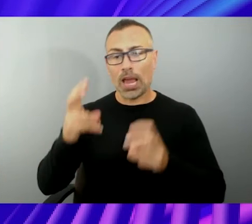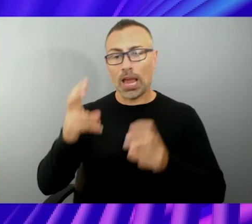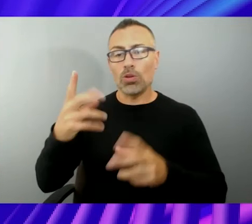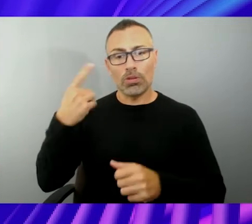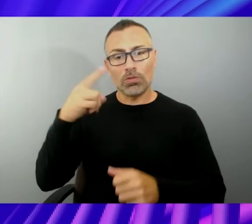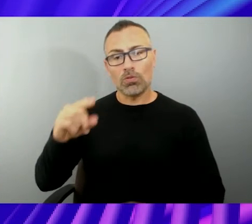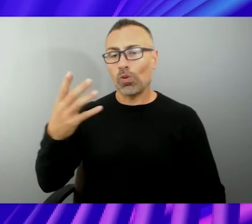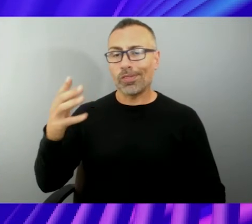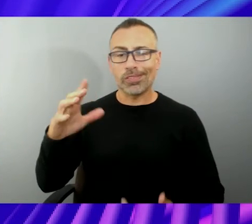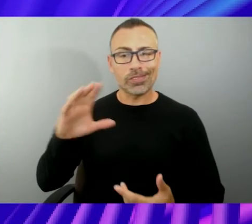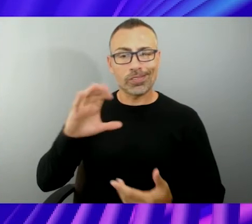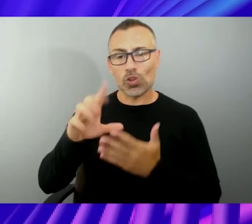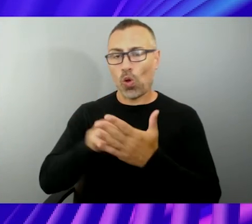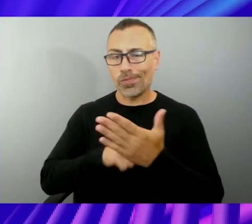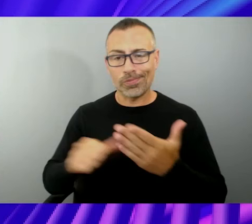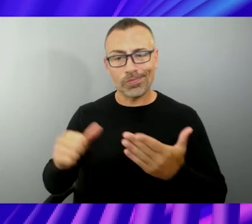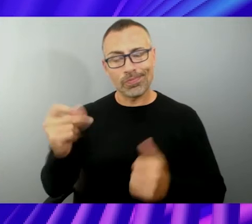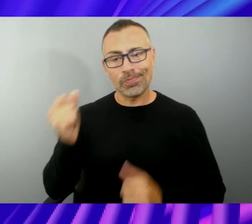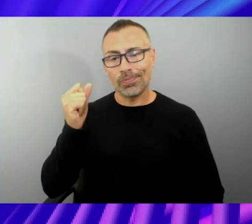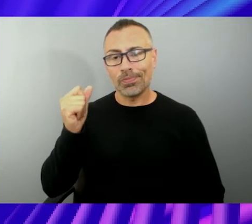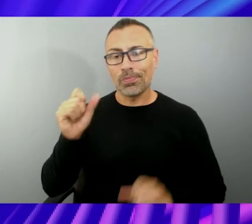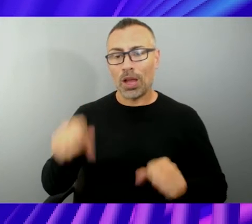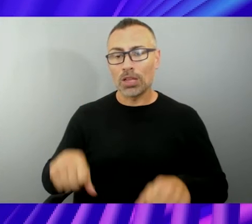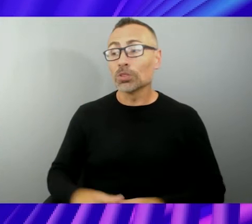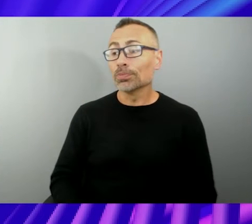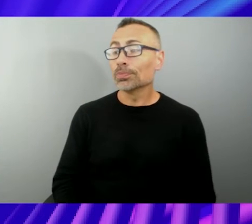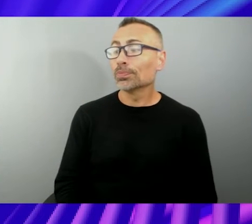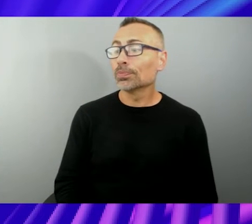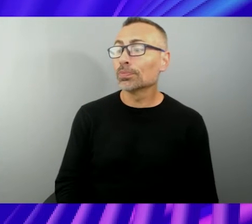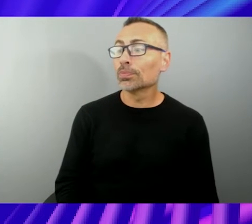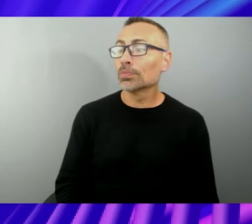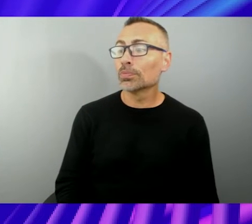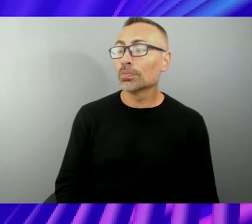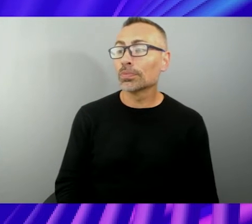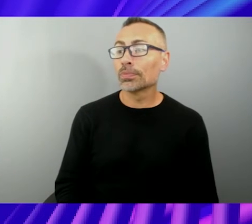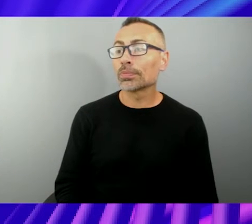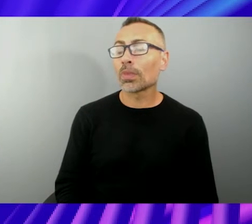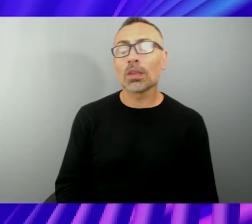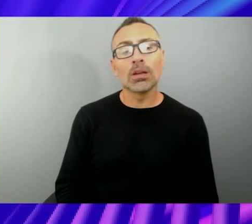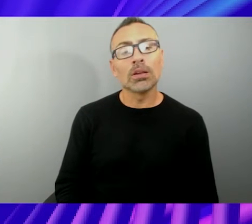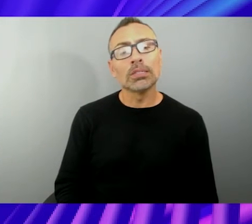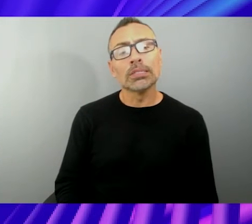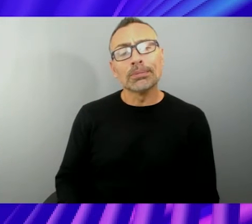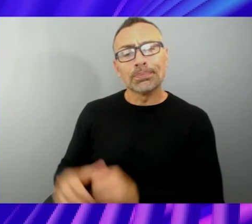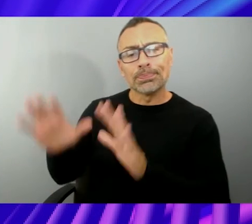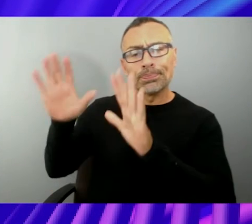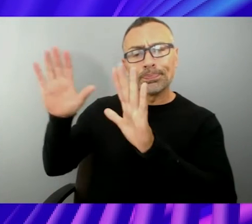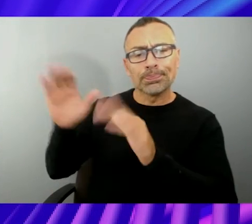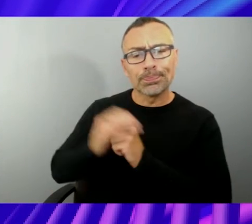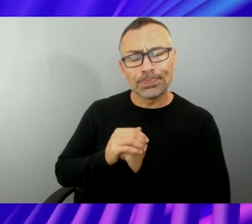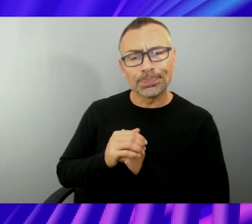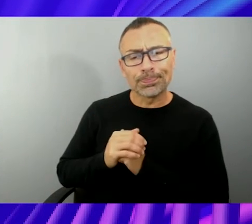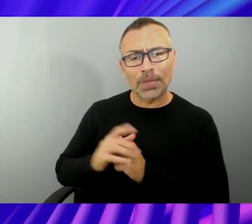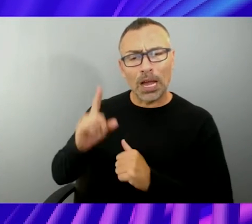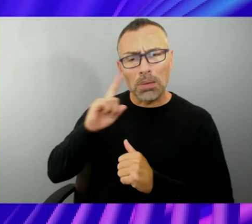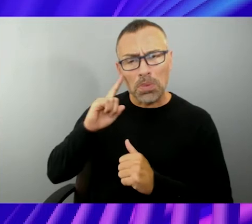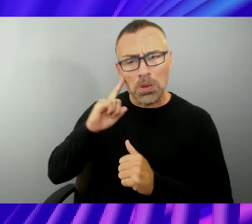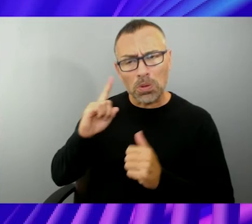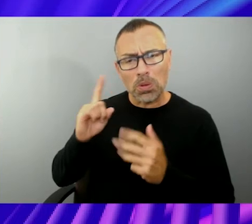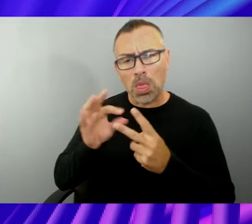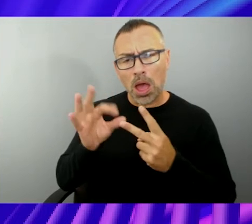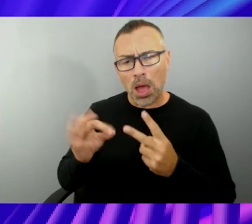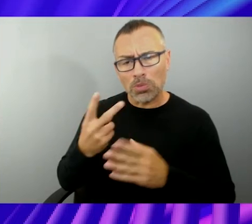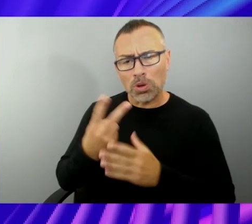Yeah. No, that's great. So I've been hearing like both of these options have simple ways to